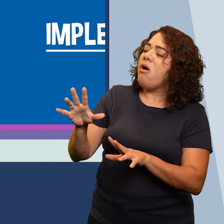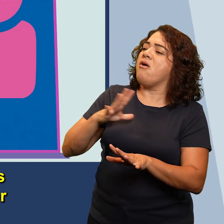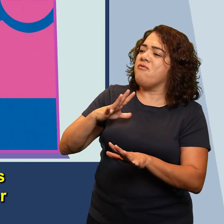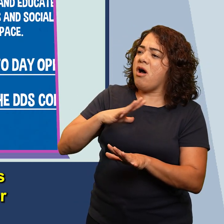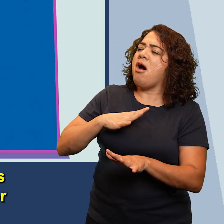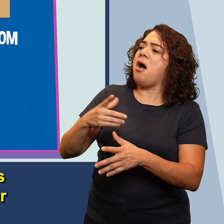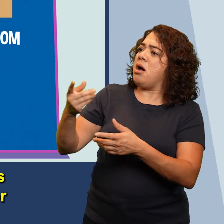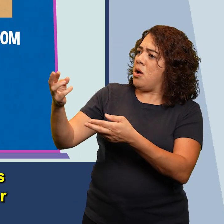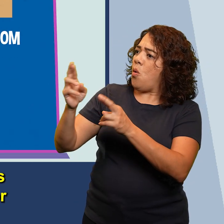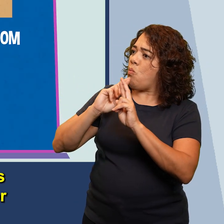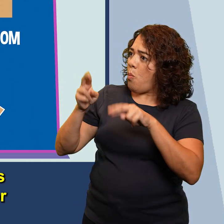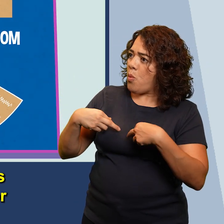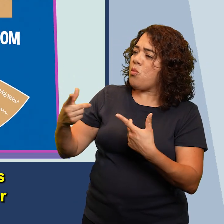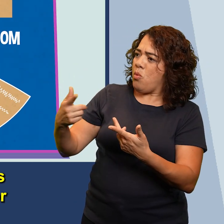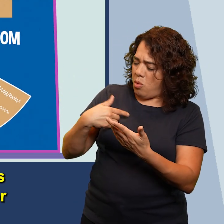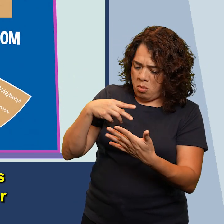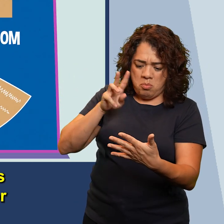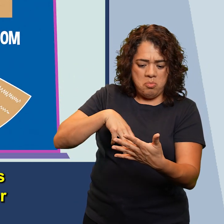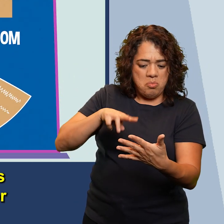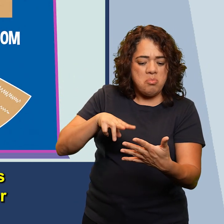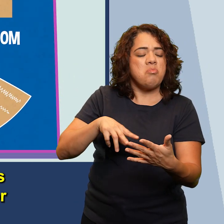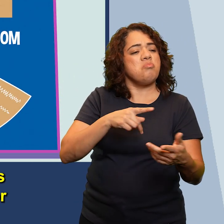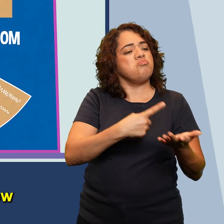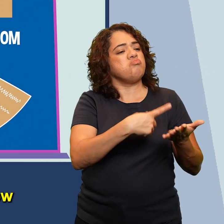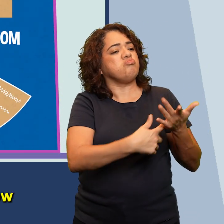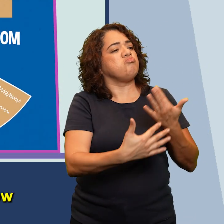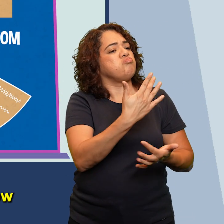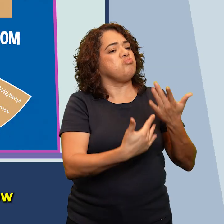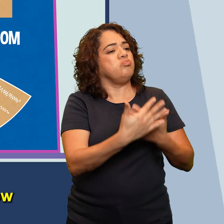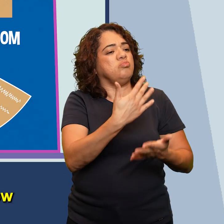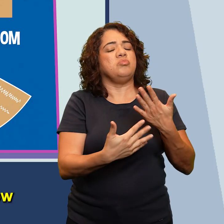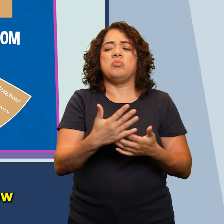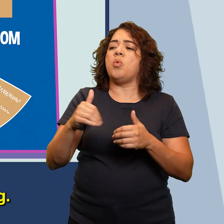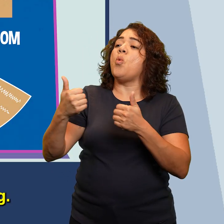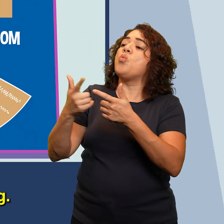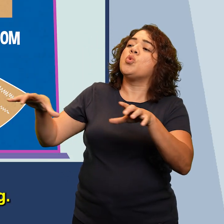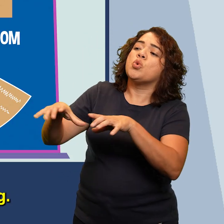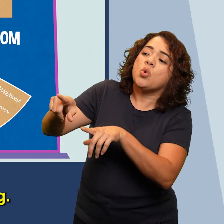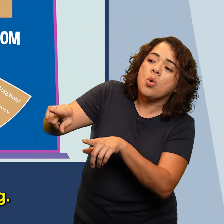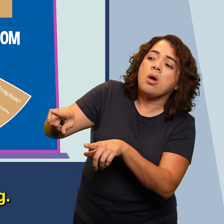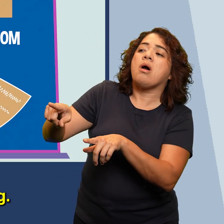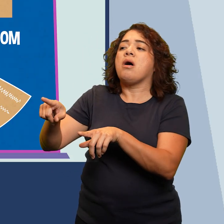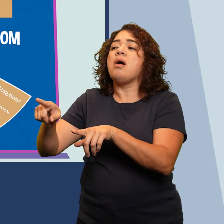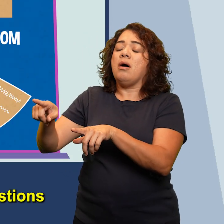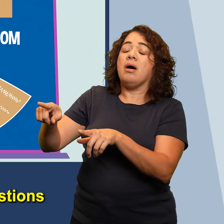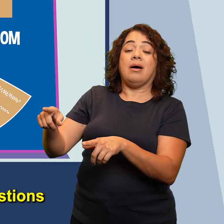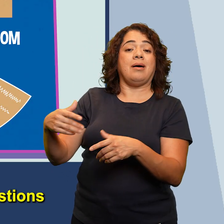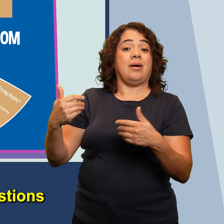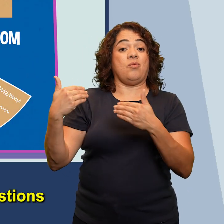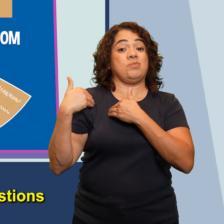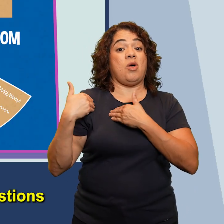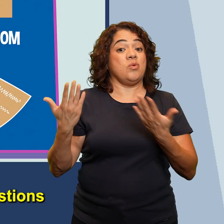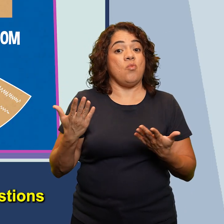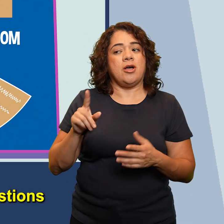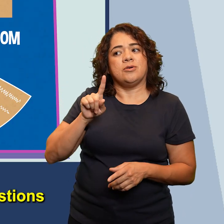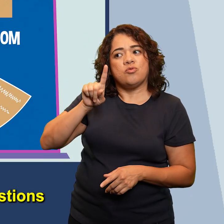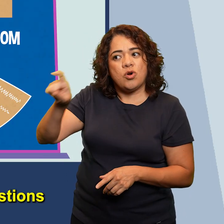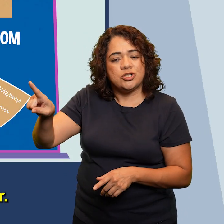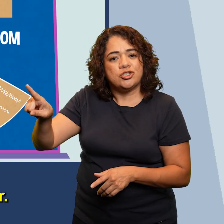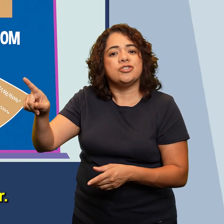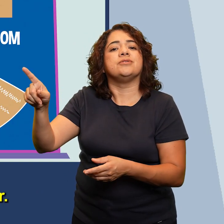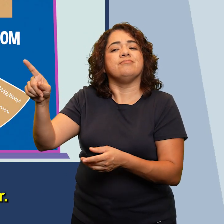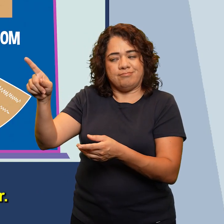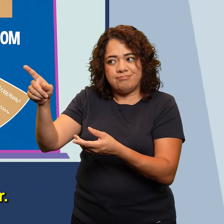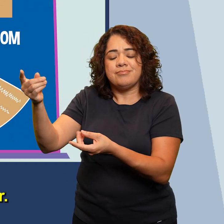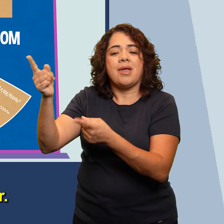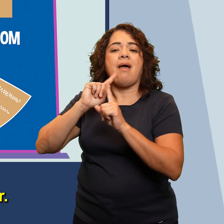on the board is to receive timely reports from the executive director and their senior staff on how the regional center is doing. You are responsible to ask questions